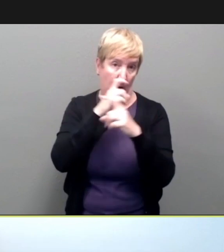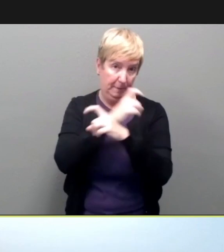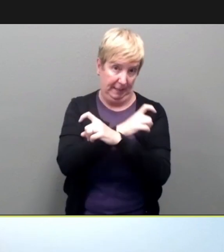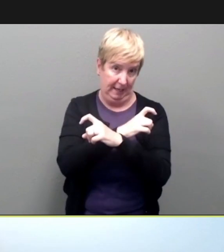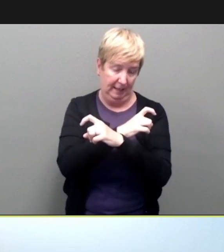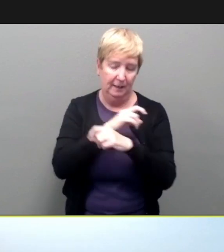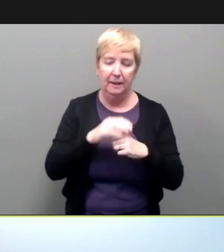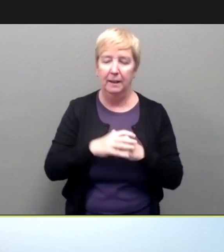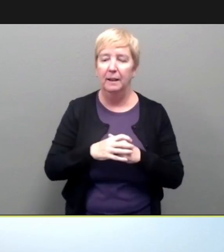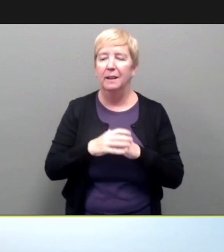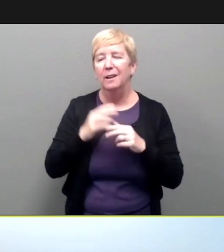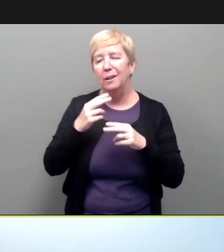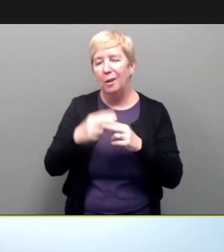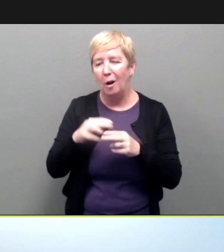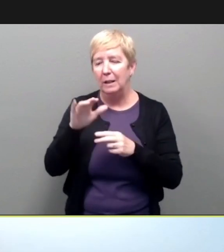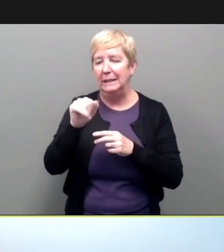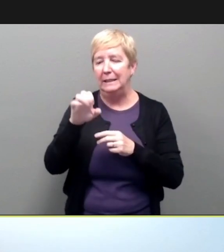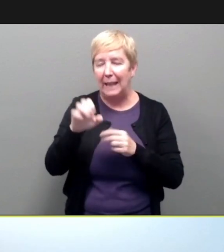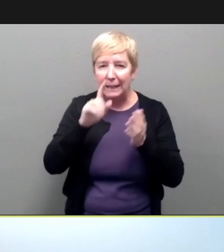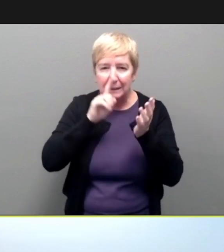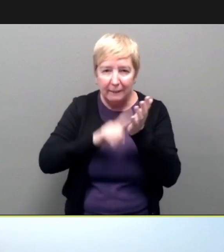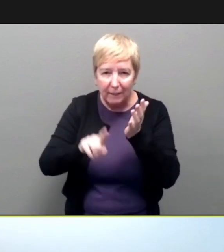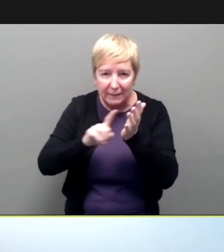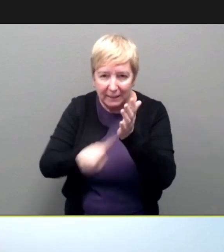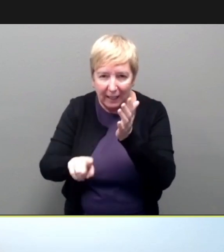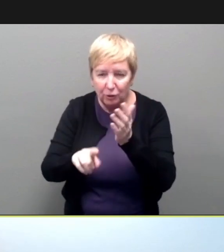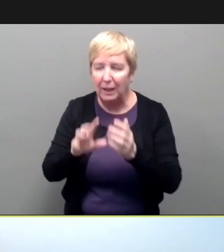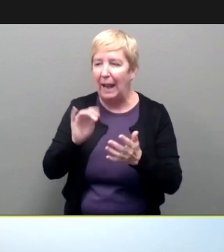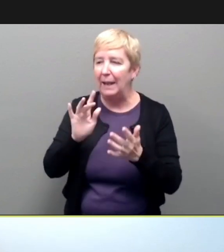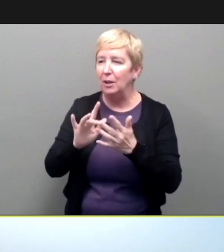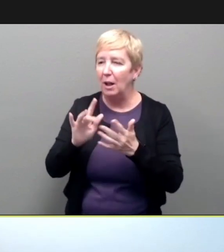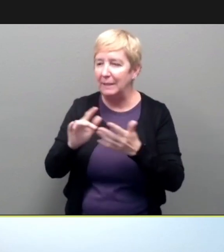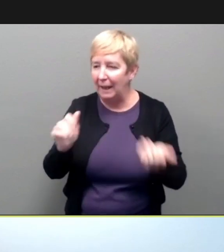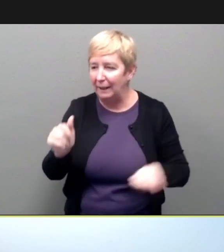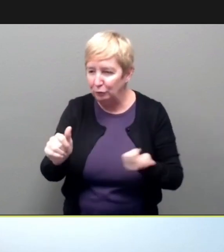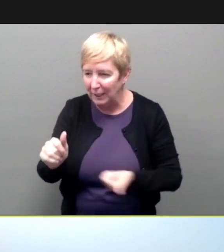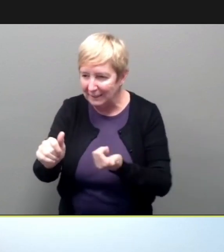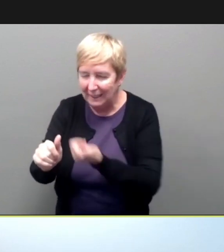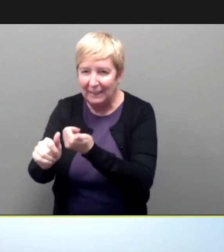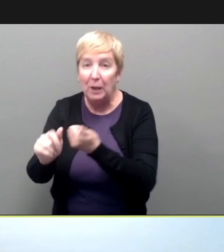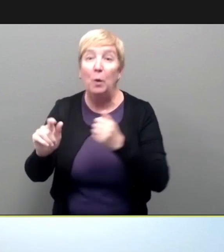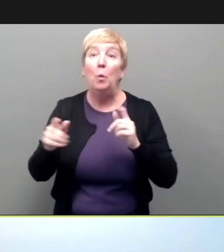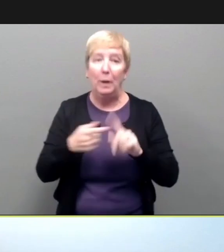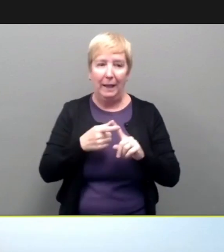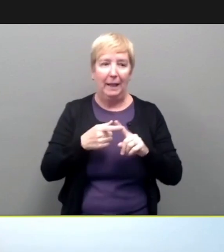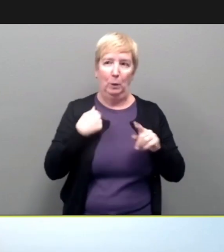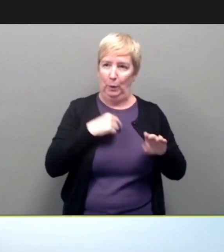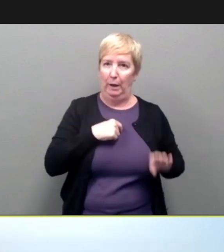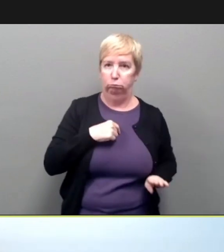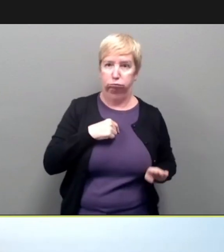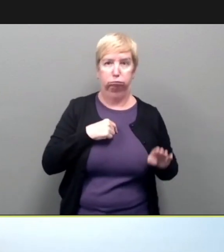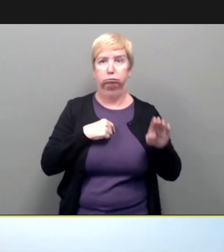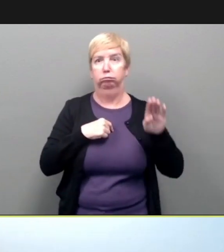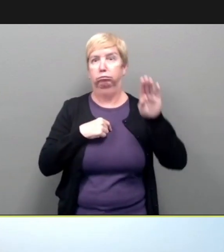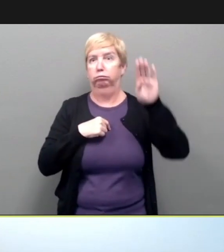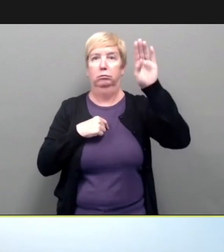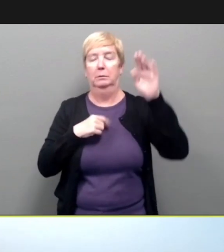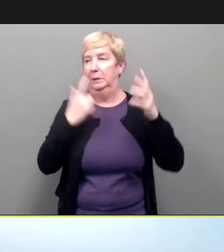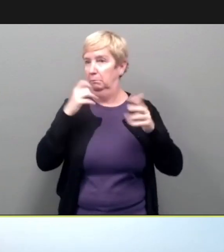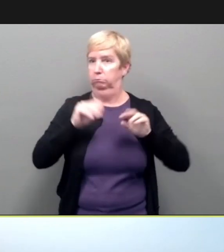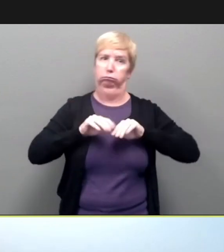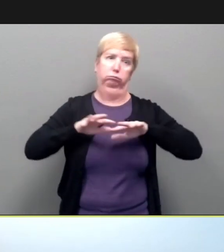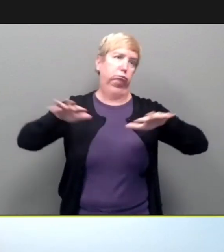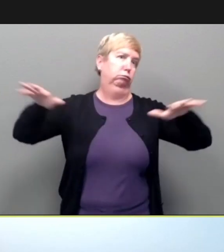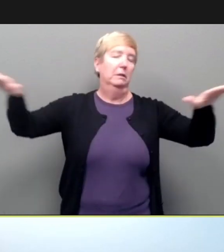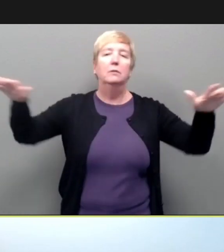conduct case investigations and contact tracing during the midst of a surge like we are seeing. It's a very